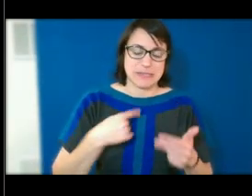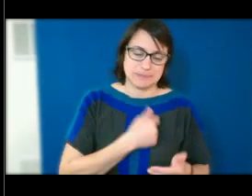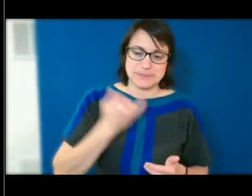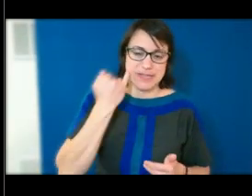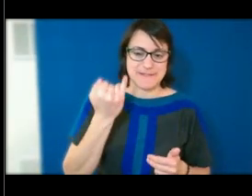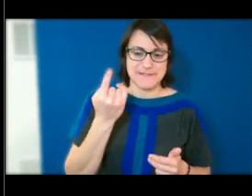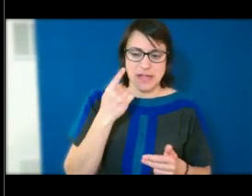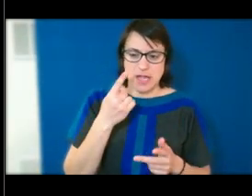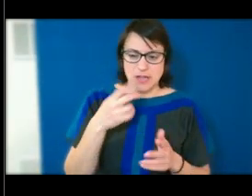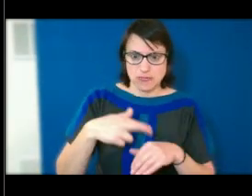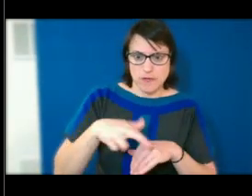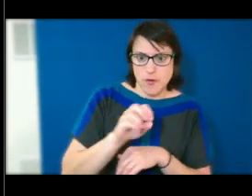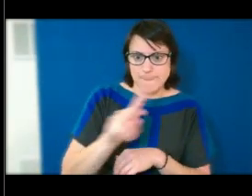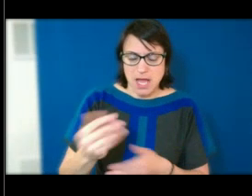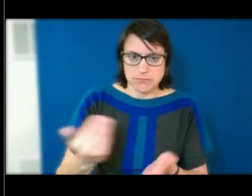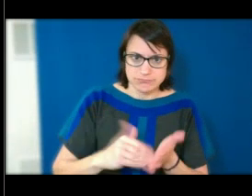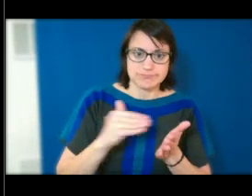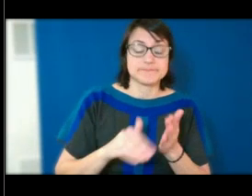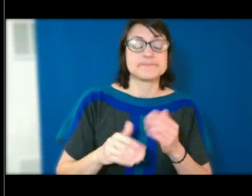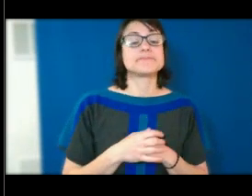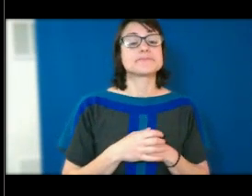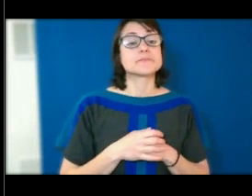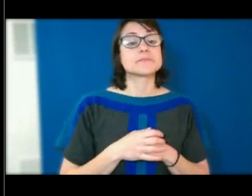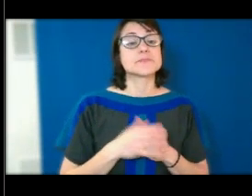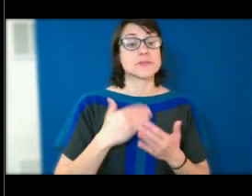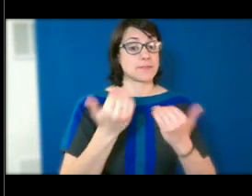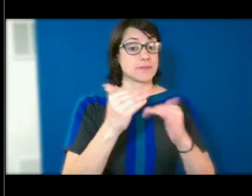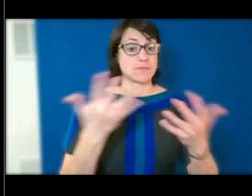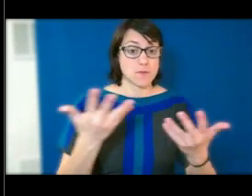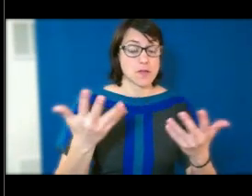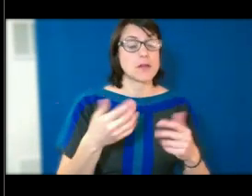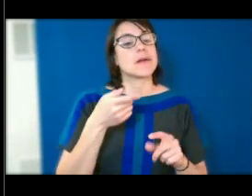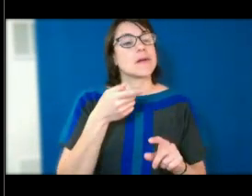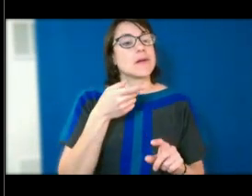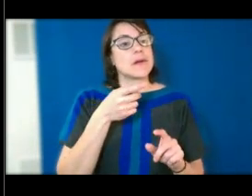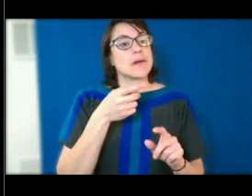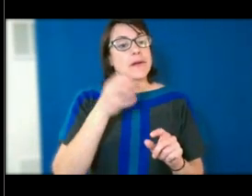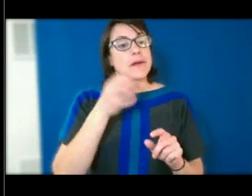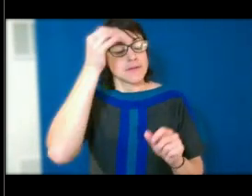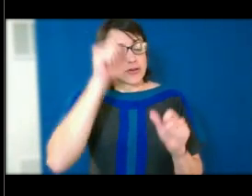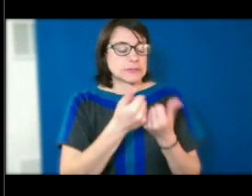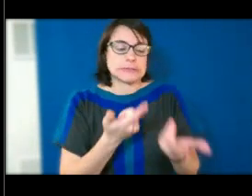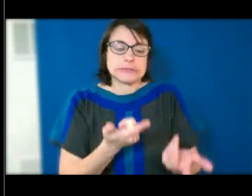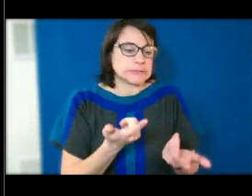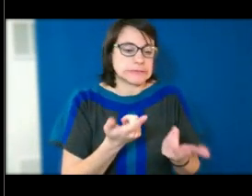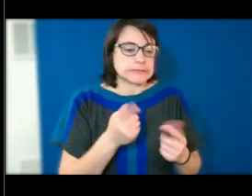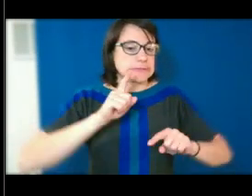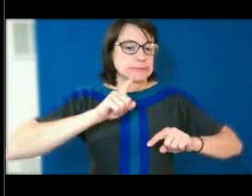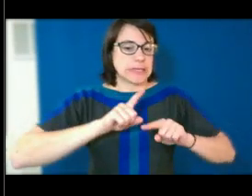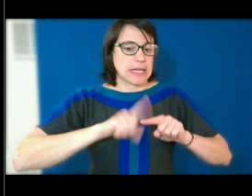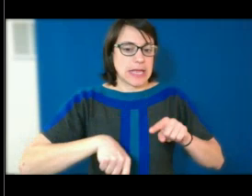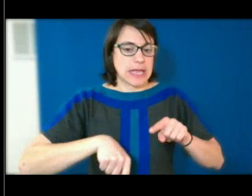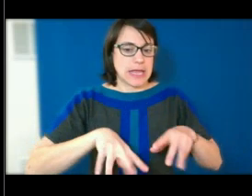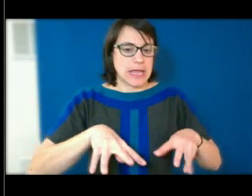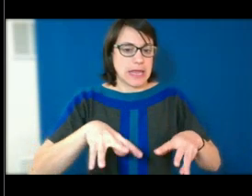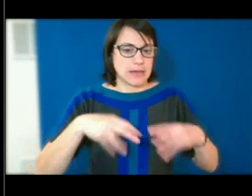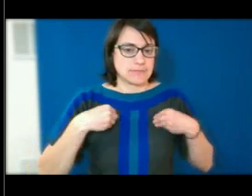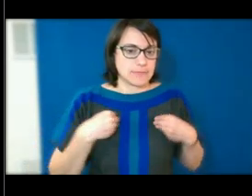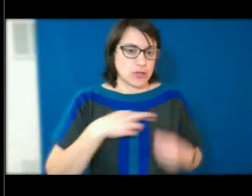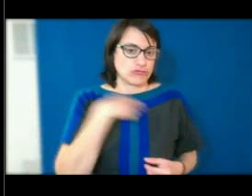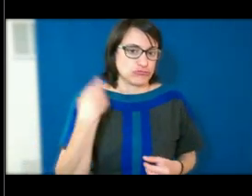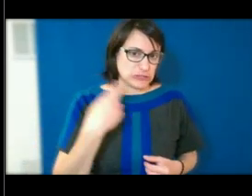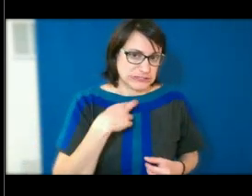of government agencies and programs are they are risk averse by definition. So public-private partnerships, one of